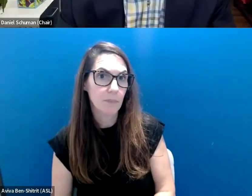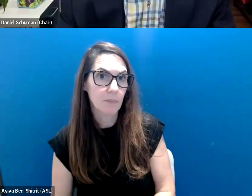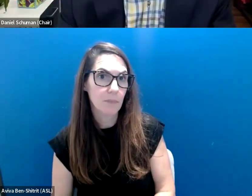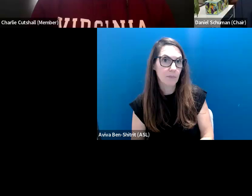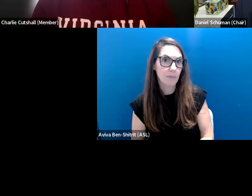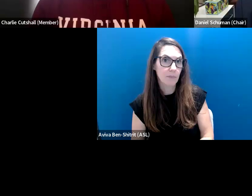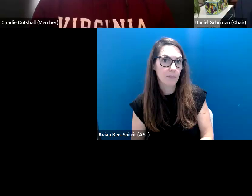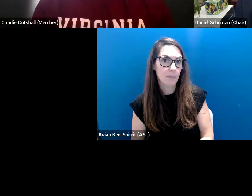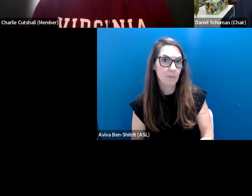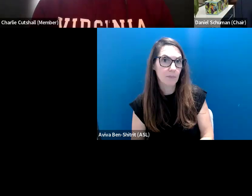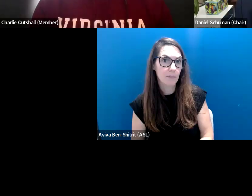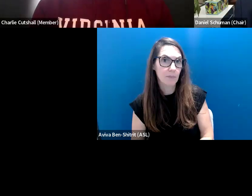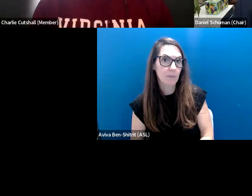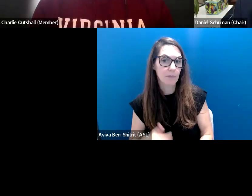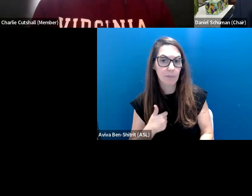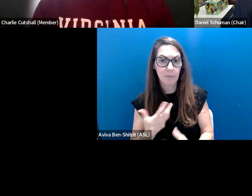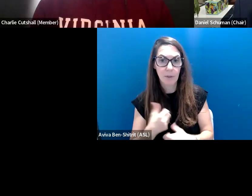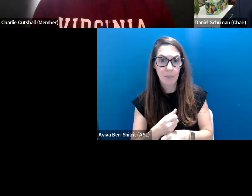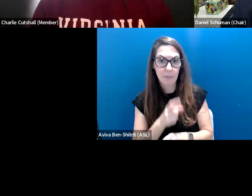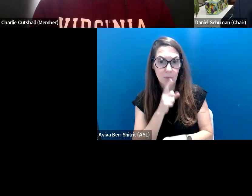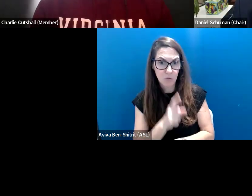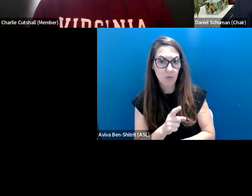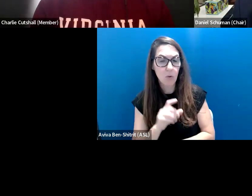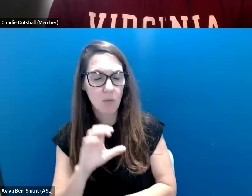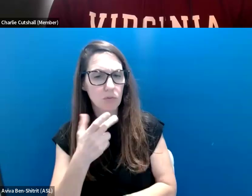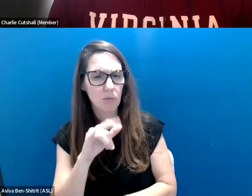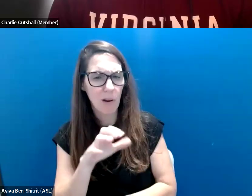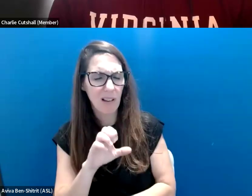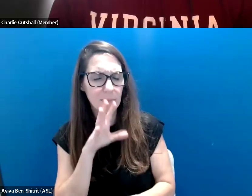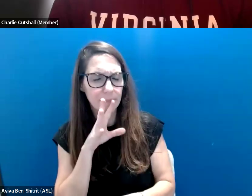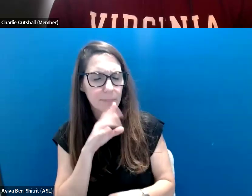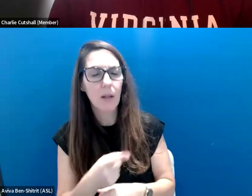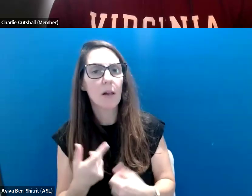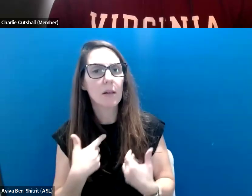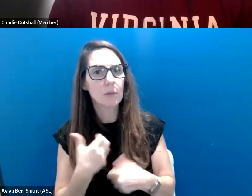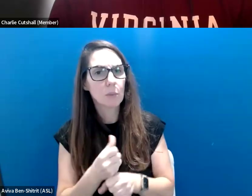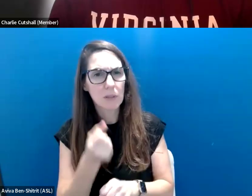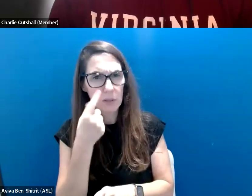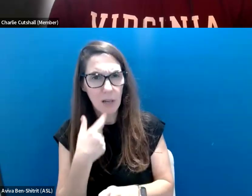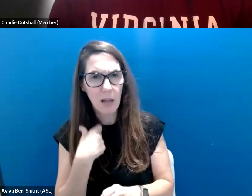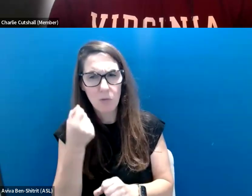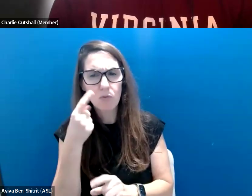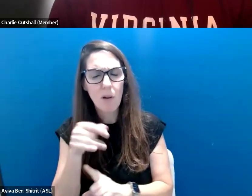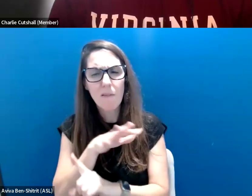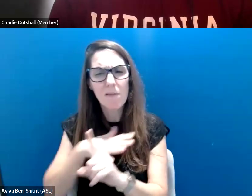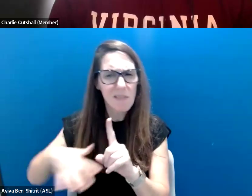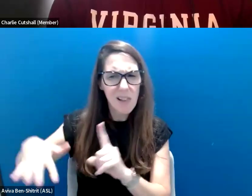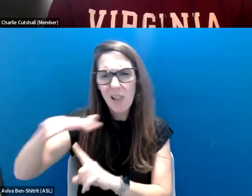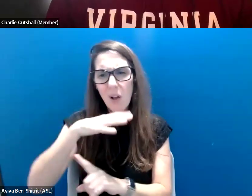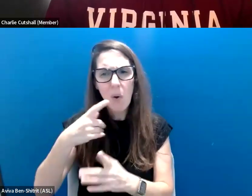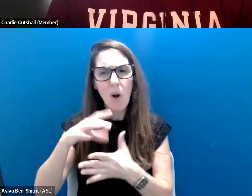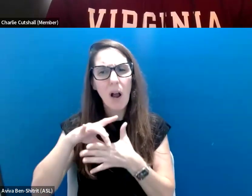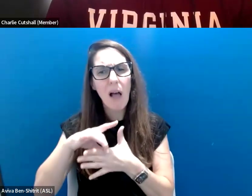Yeah, I would just want to make sure that I understand the sort of the context and bigger picture around what we're talking about